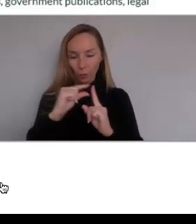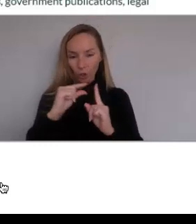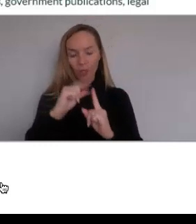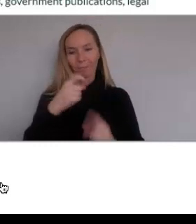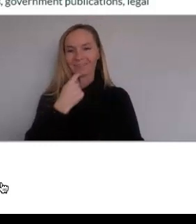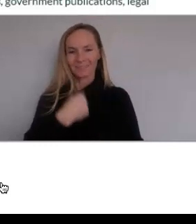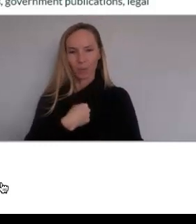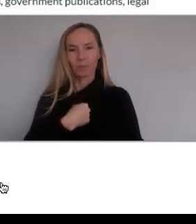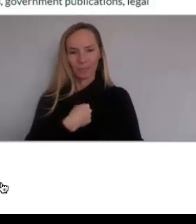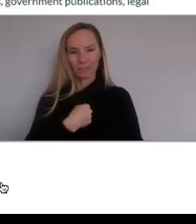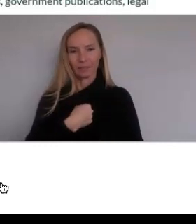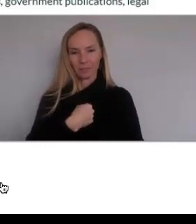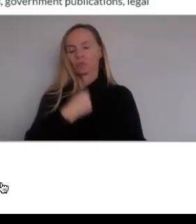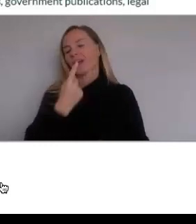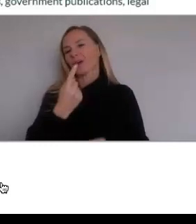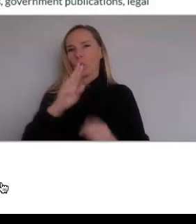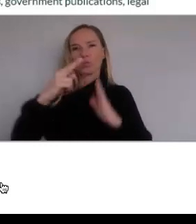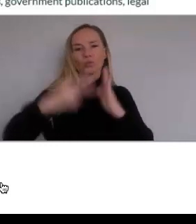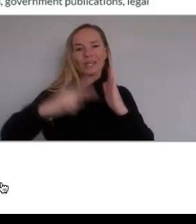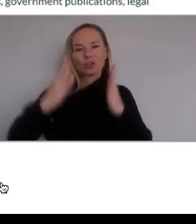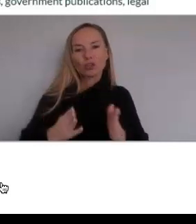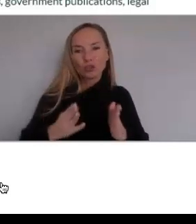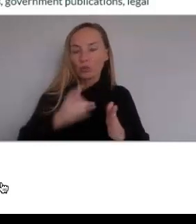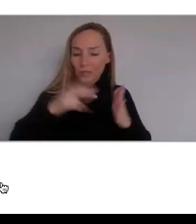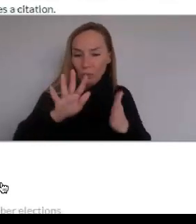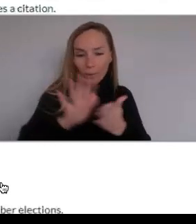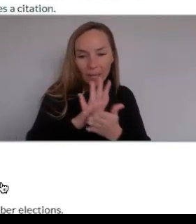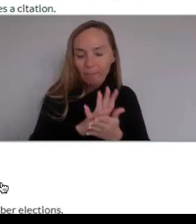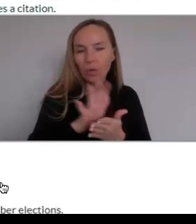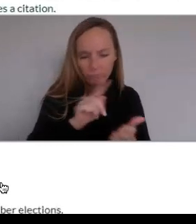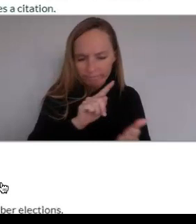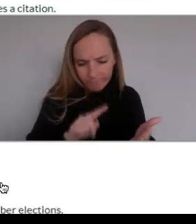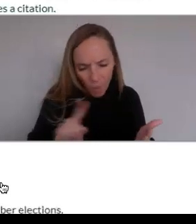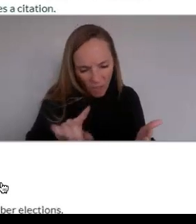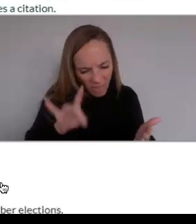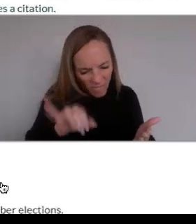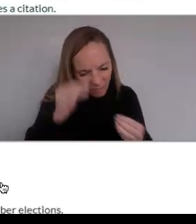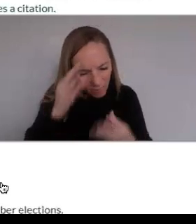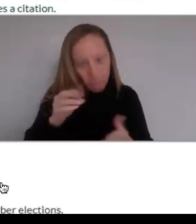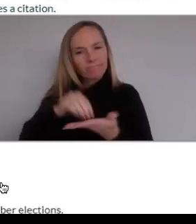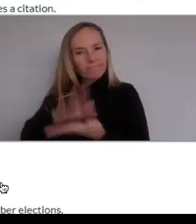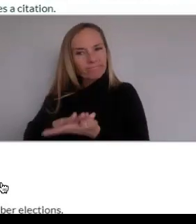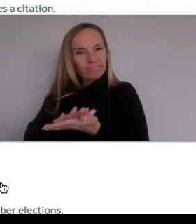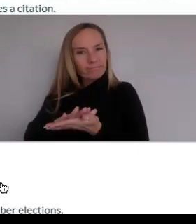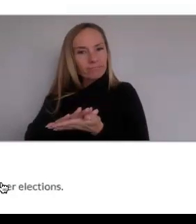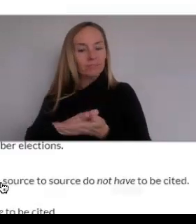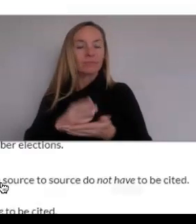tell your readers where you got that information from. So some things you don't need to